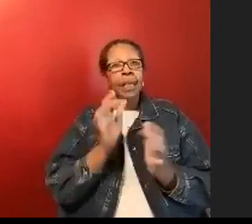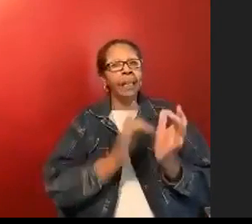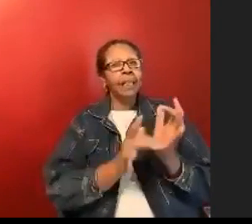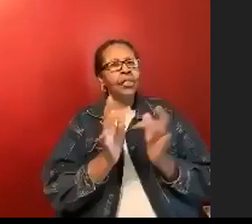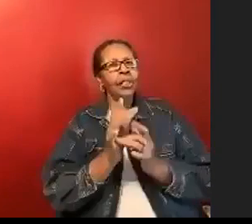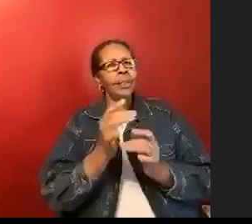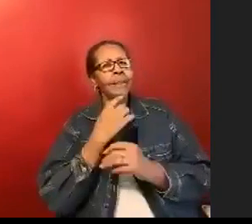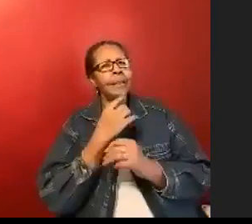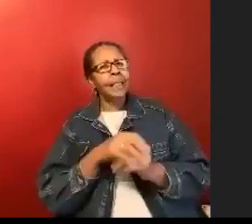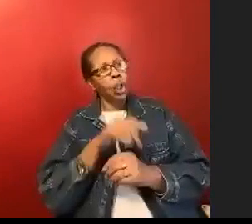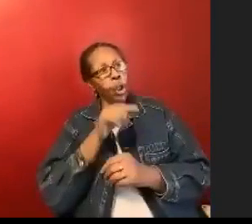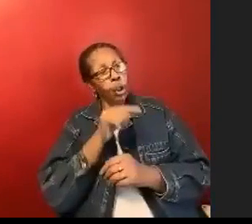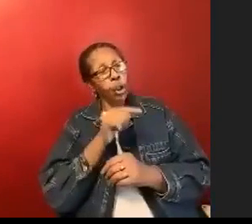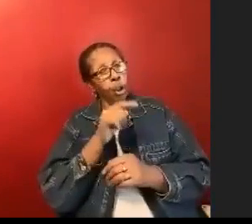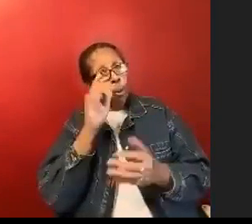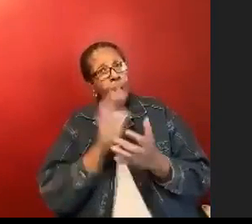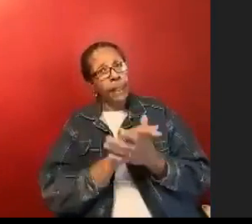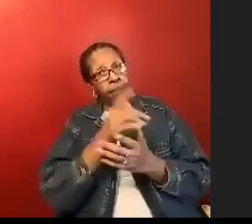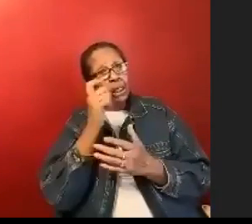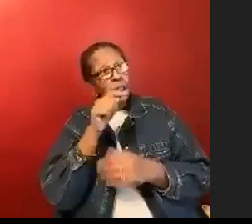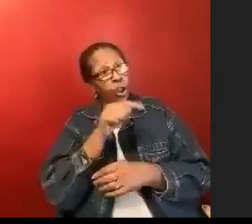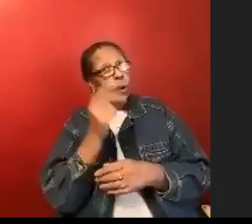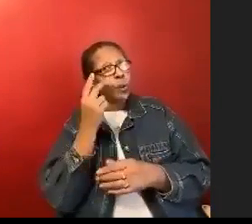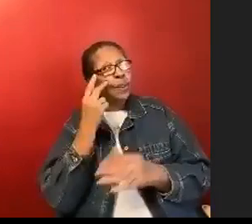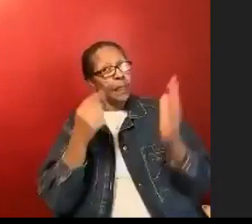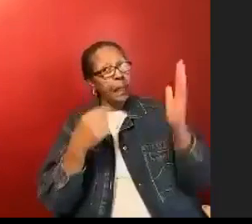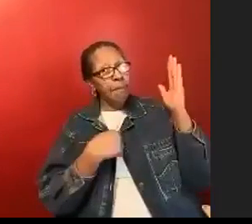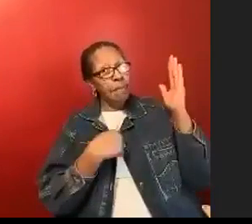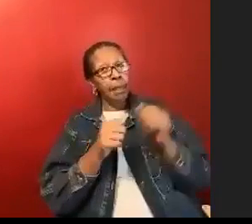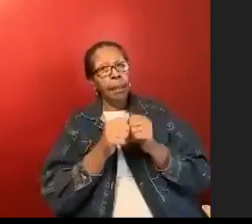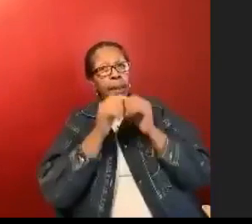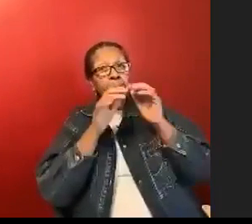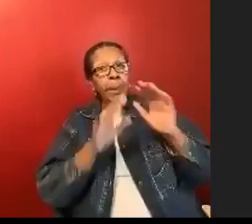have seen me? Blessed are